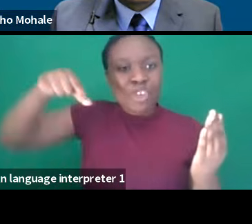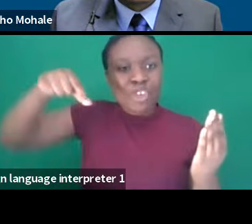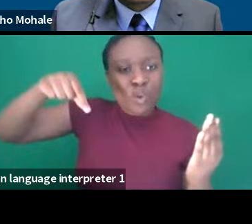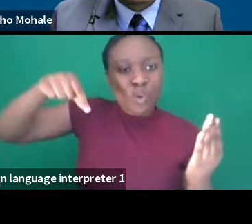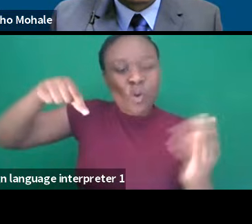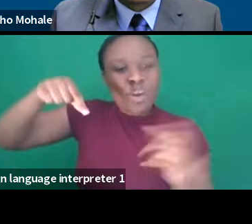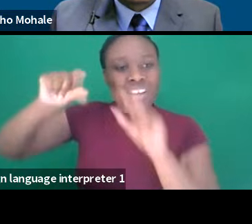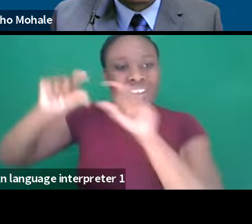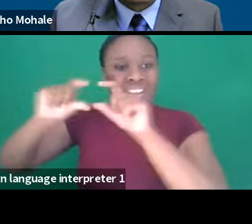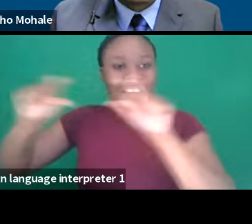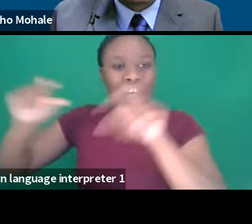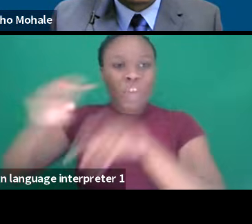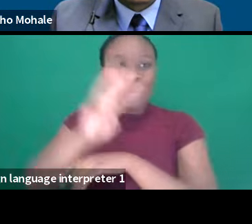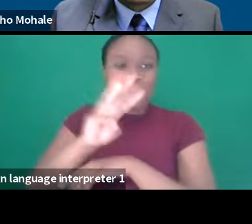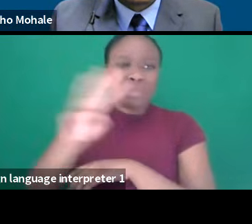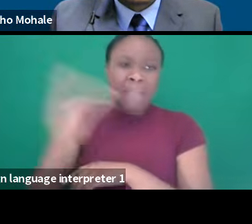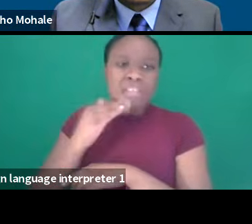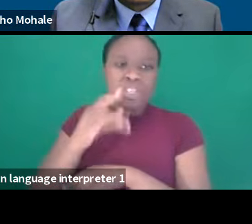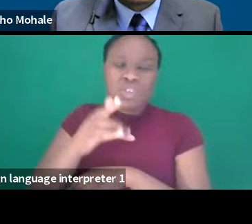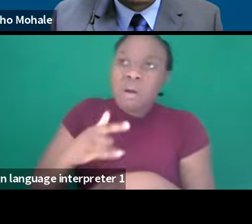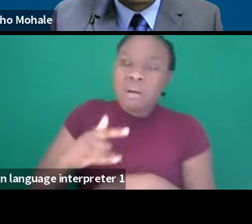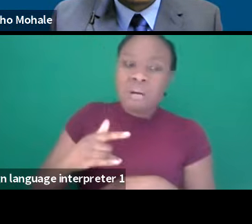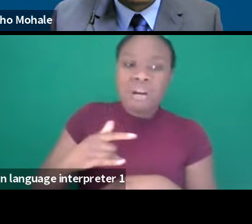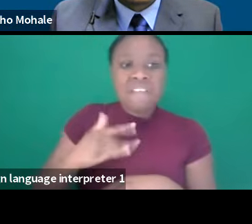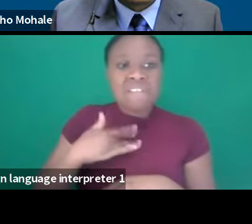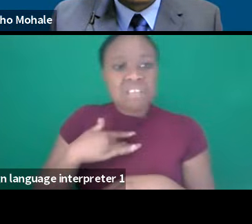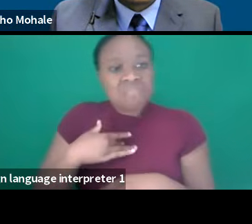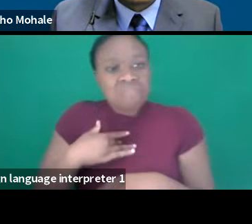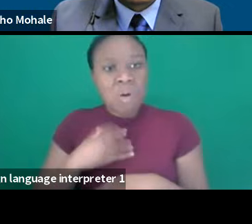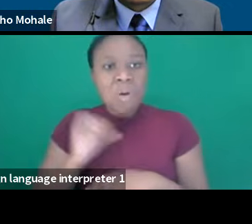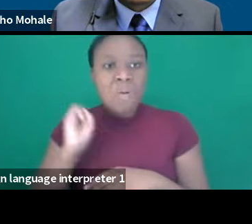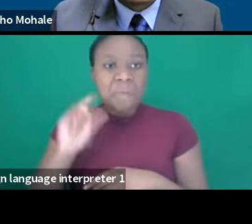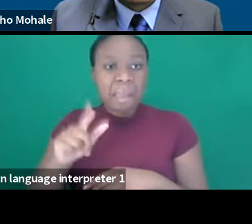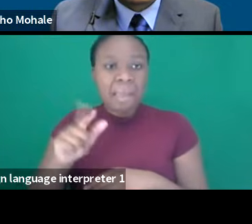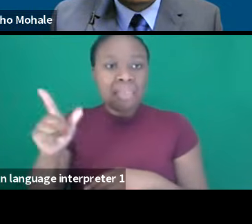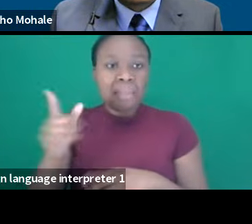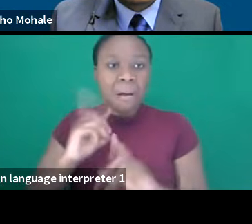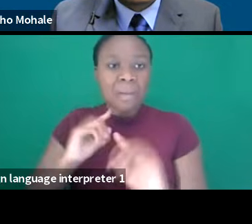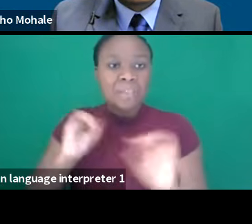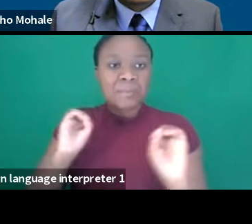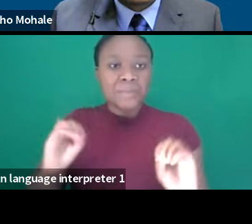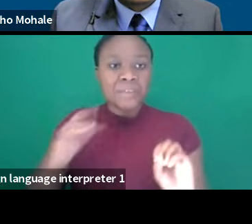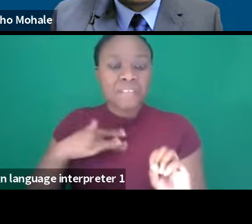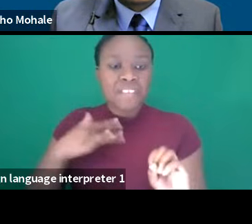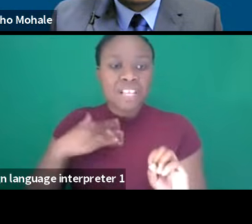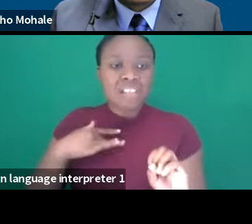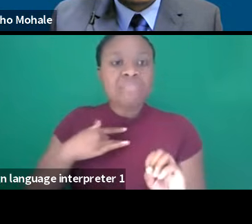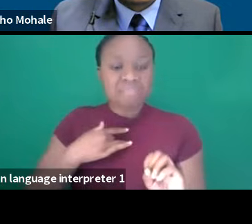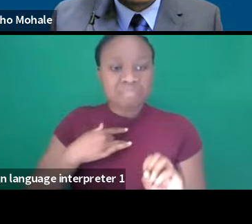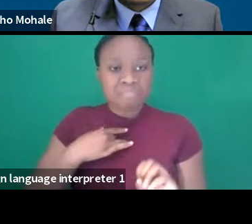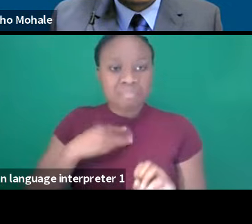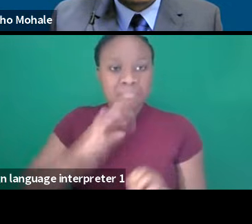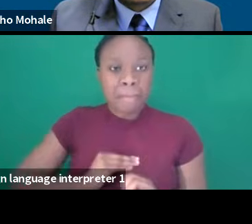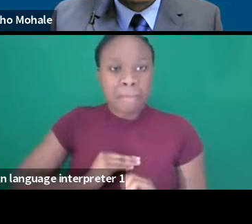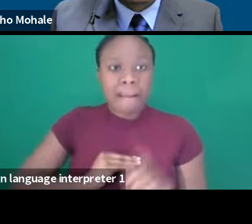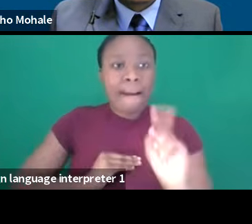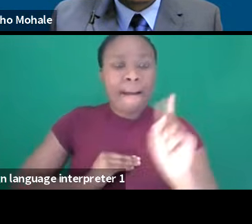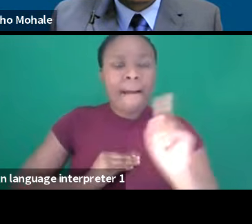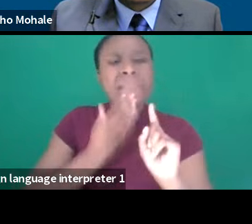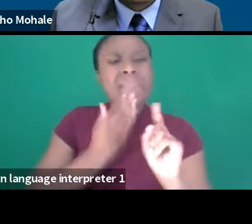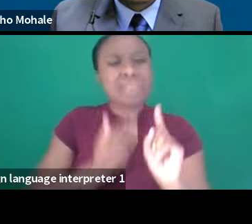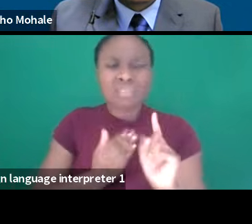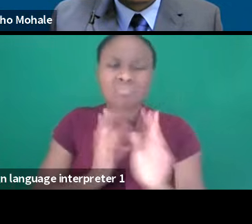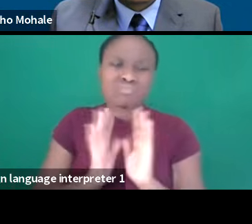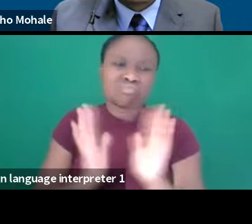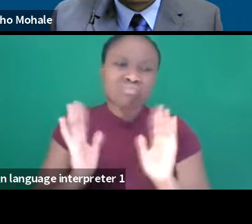only have time, and time is little tonight, but we've enjoyed your interaction. I would like to thank our